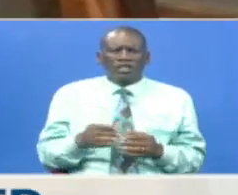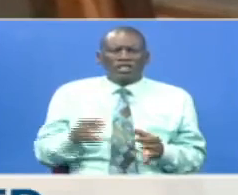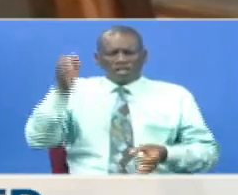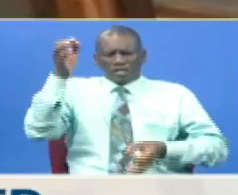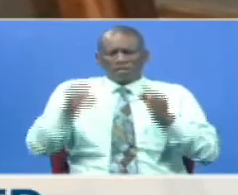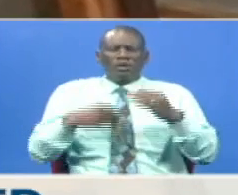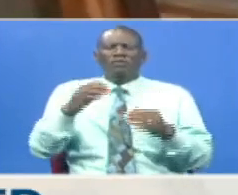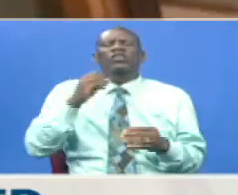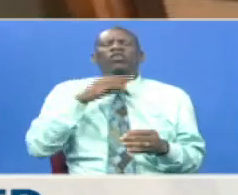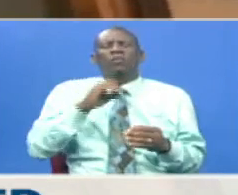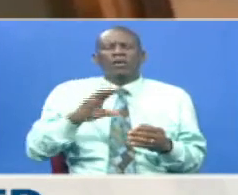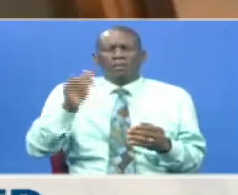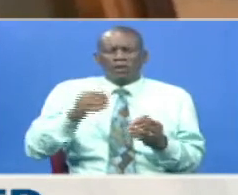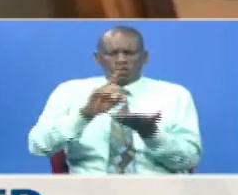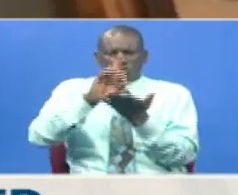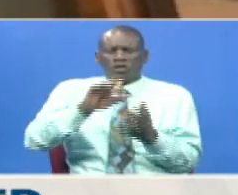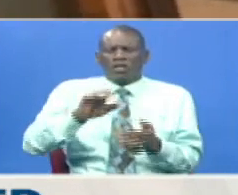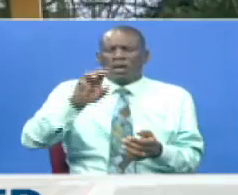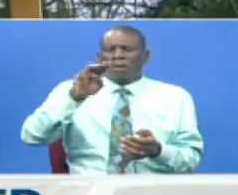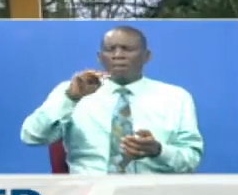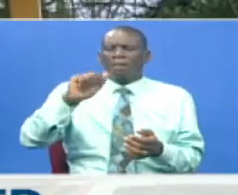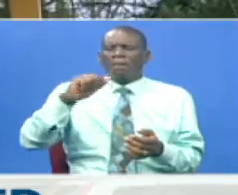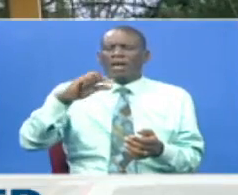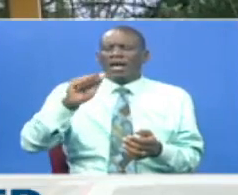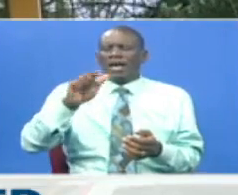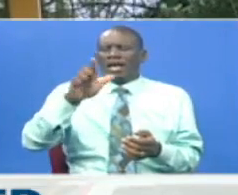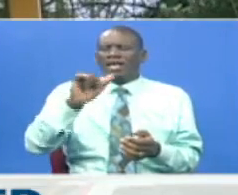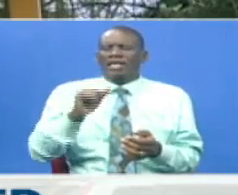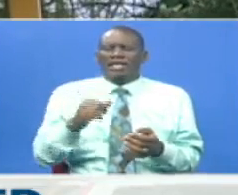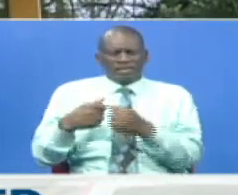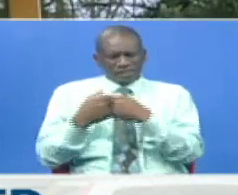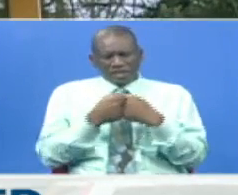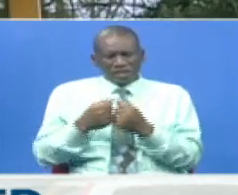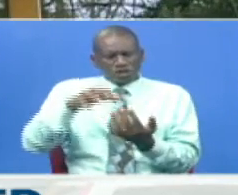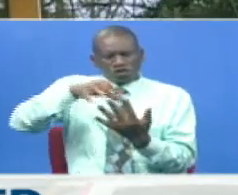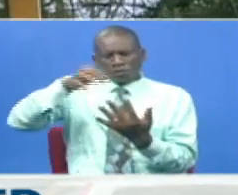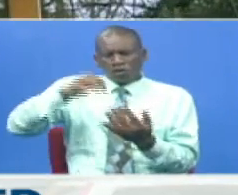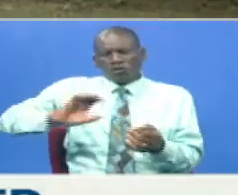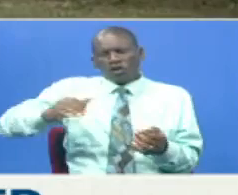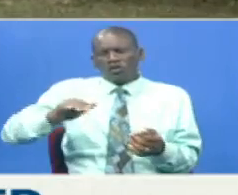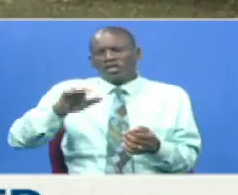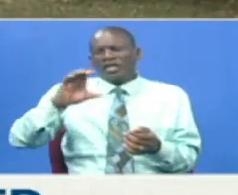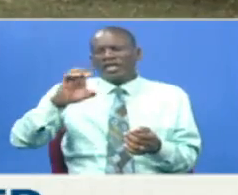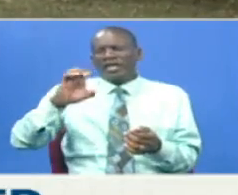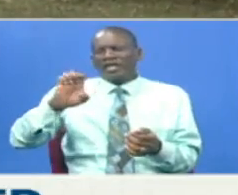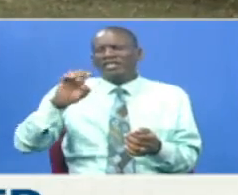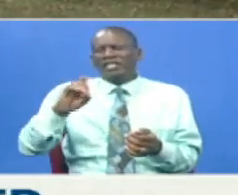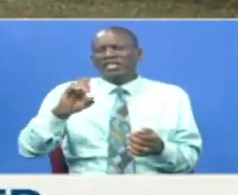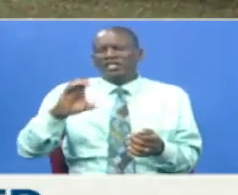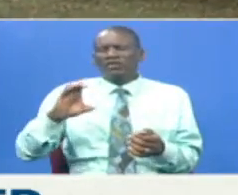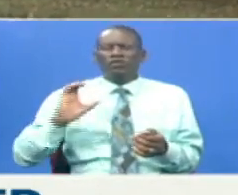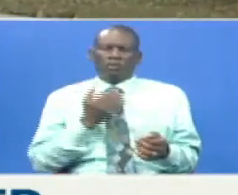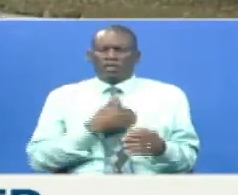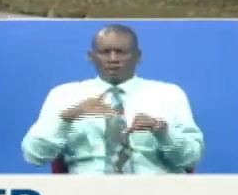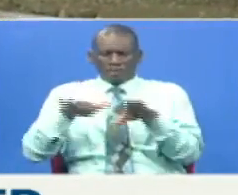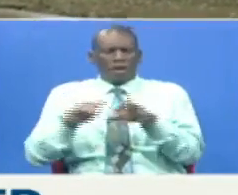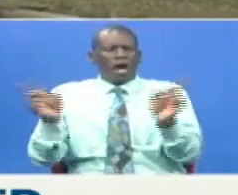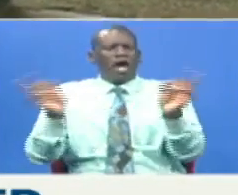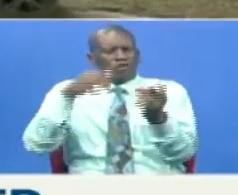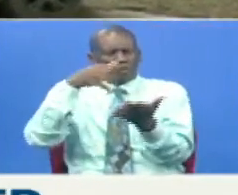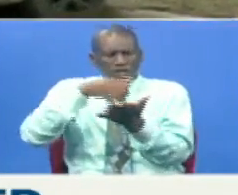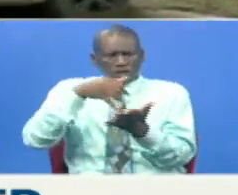petition filed by Dr. Benjamin Magari Gikenyi challenging the nomination of the County Executive Committee members for not being